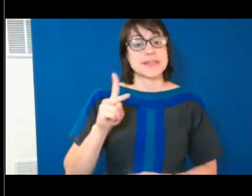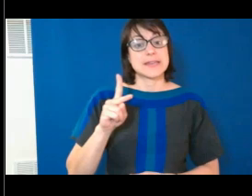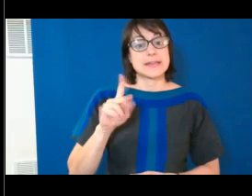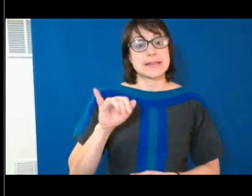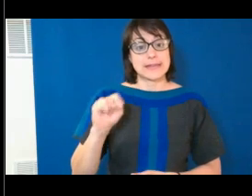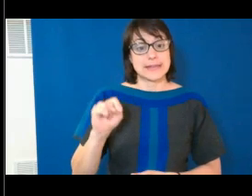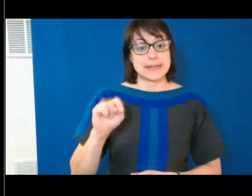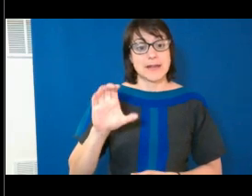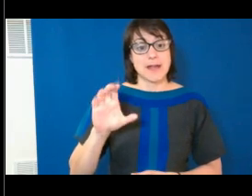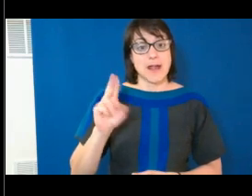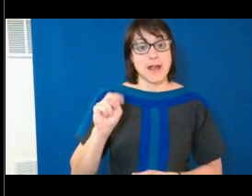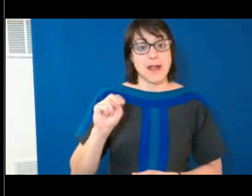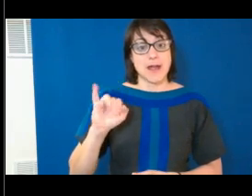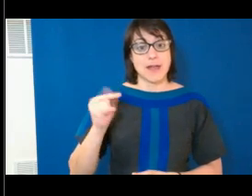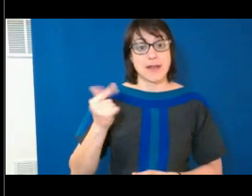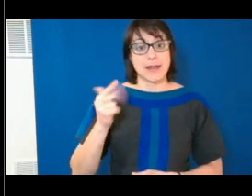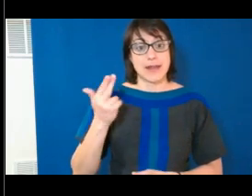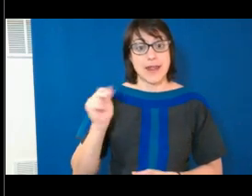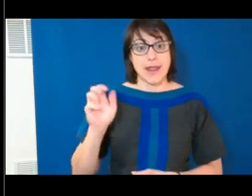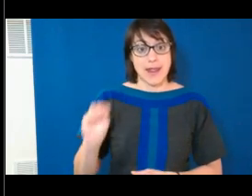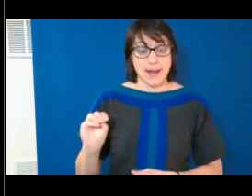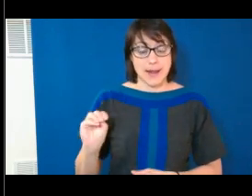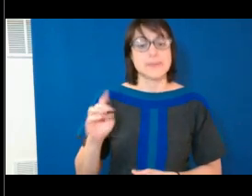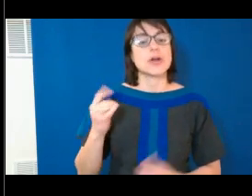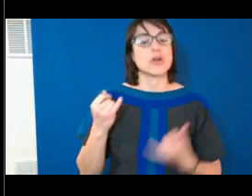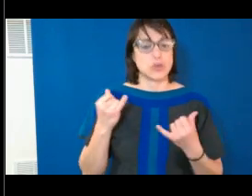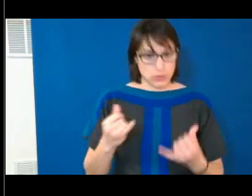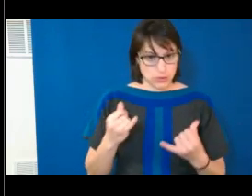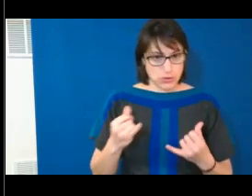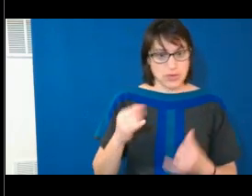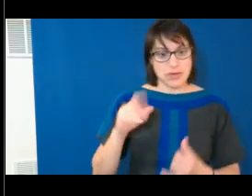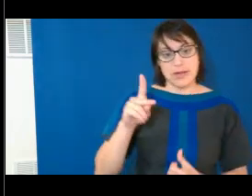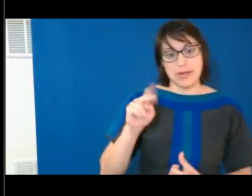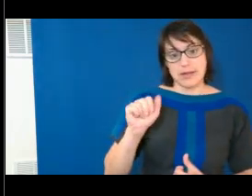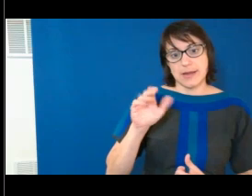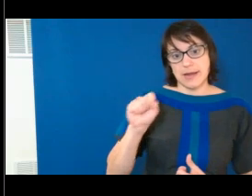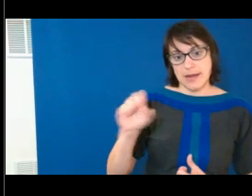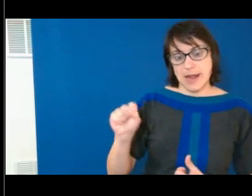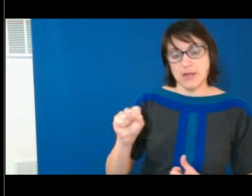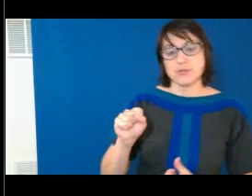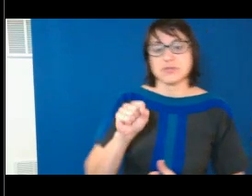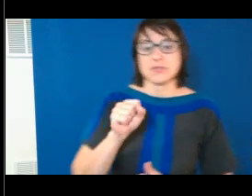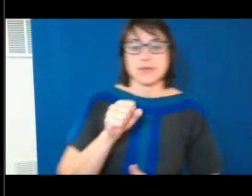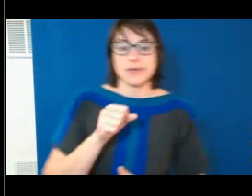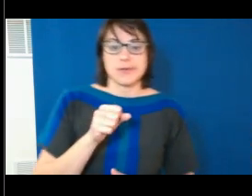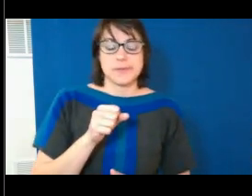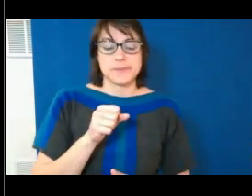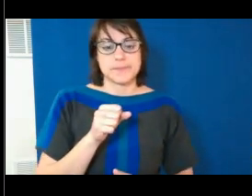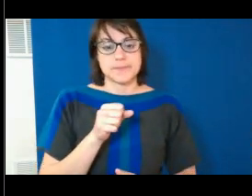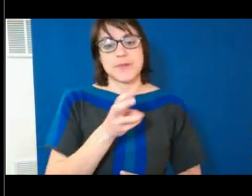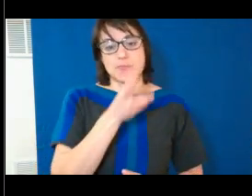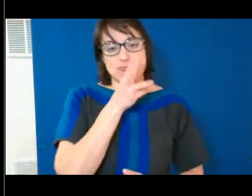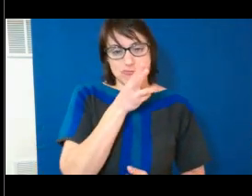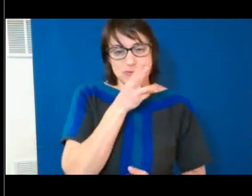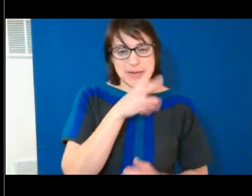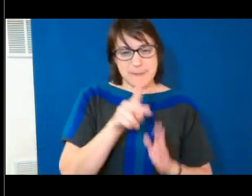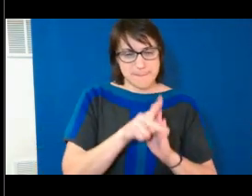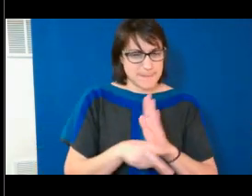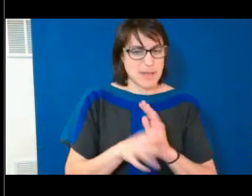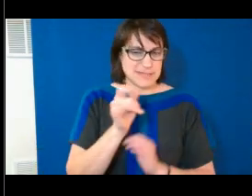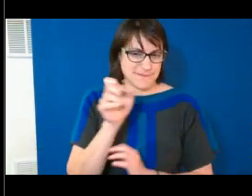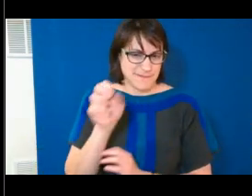Cunningham. She's a current CNAS Marine Policy Fellow in Lisa Murkowski's office. Kit earned her bachelor's degree